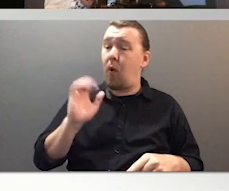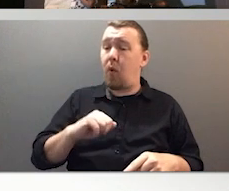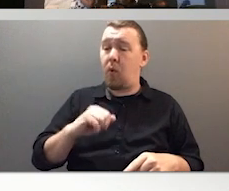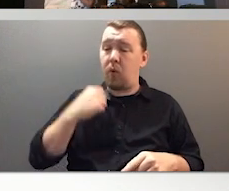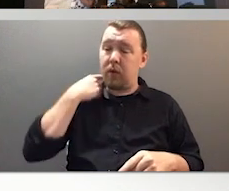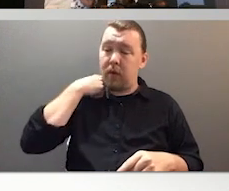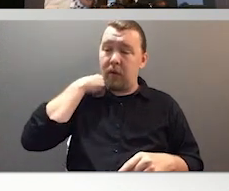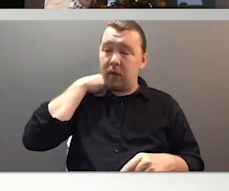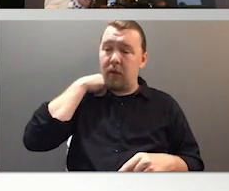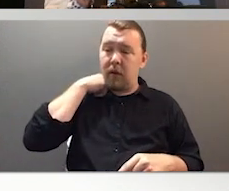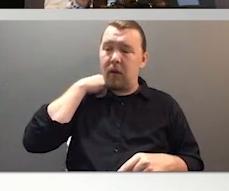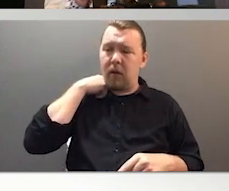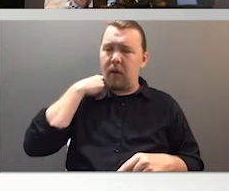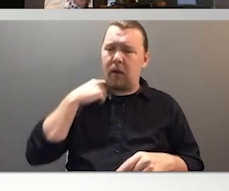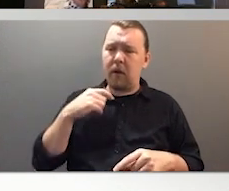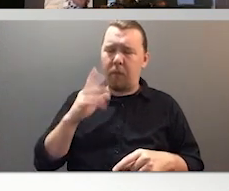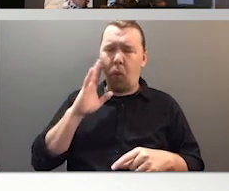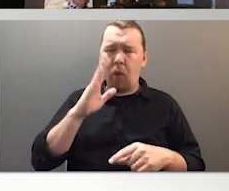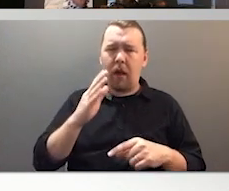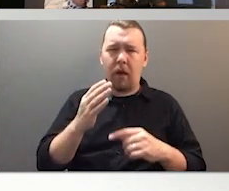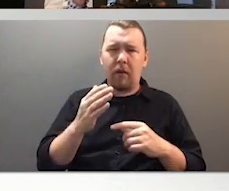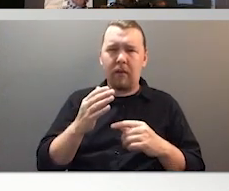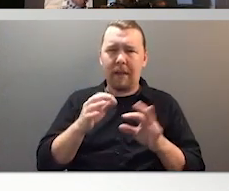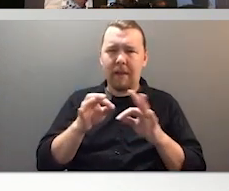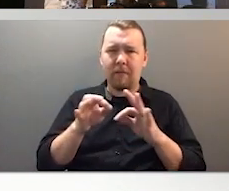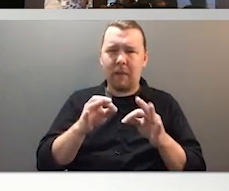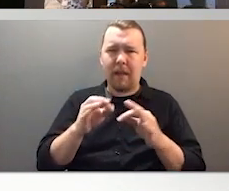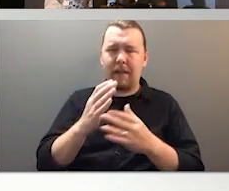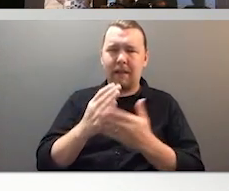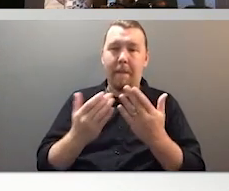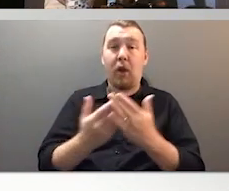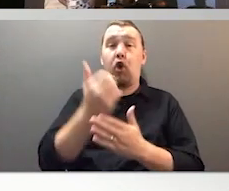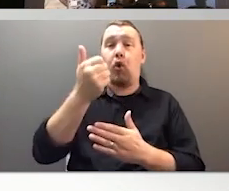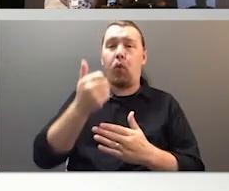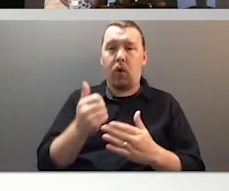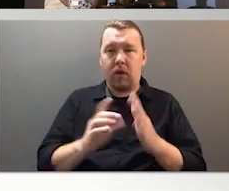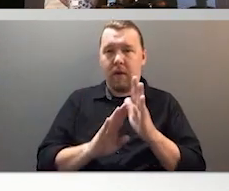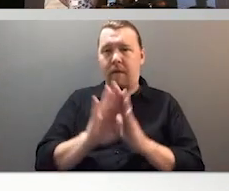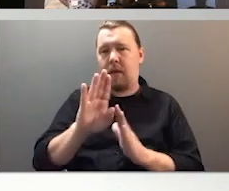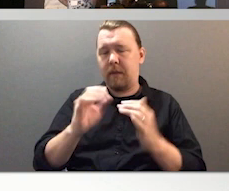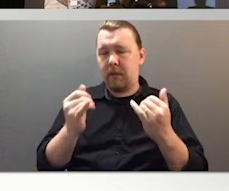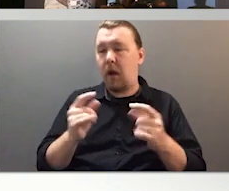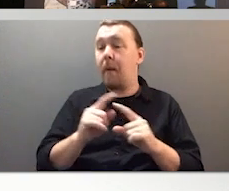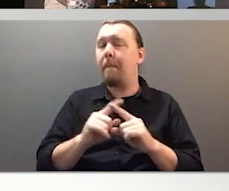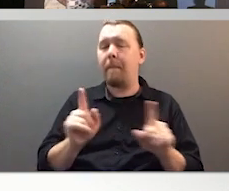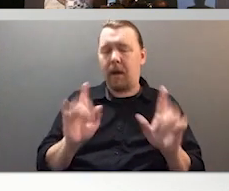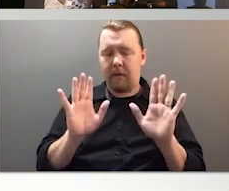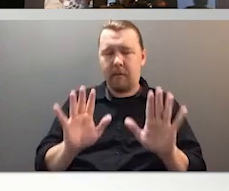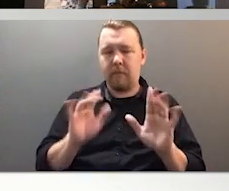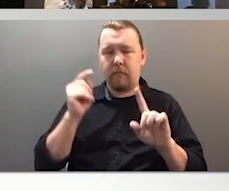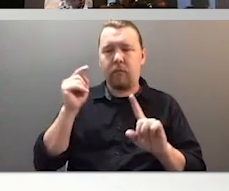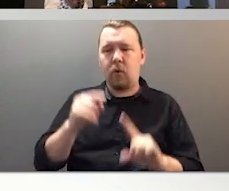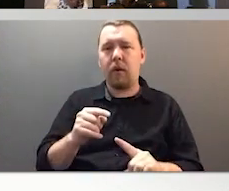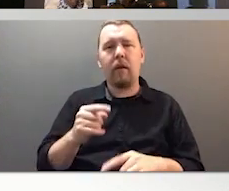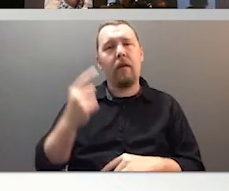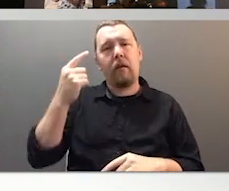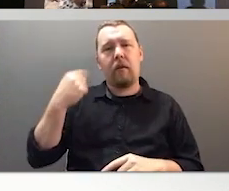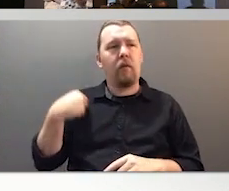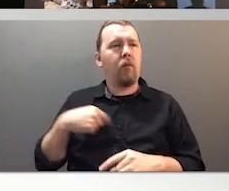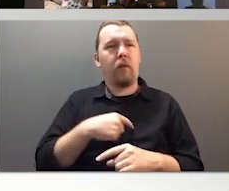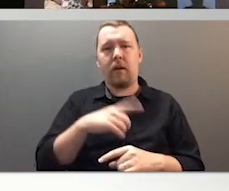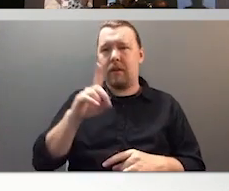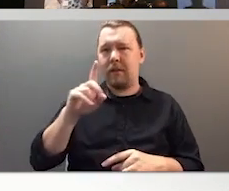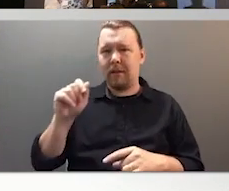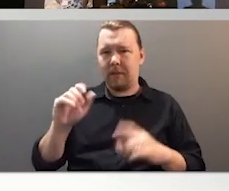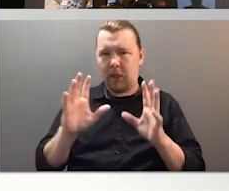we're going to get to kind of a newer development too. But so if we think of the case, we're at a disability conference, right? So if we think of